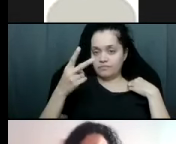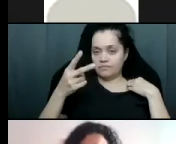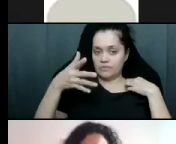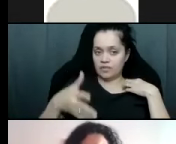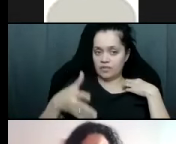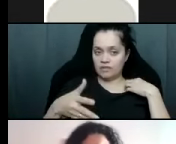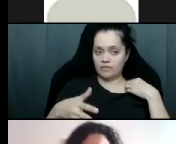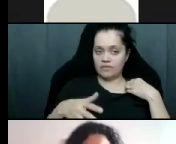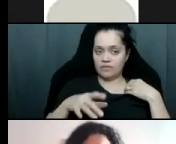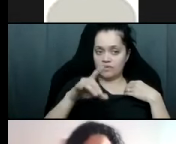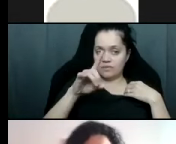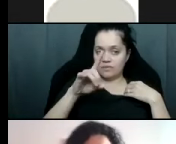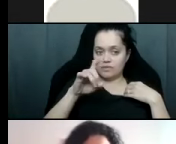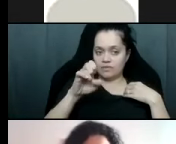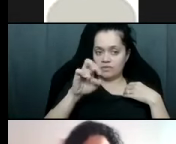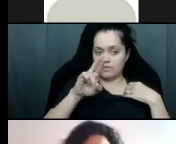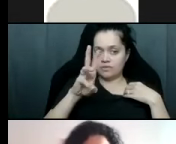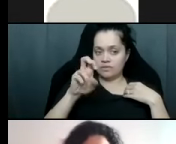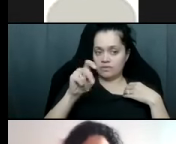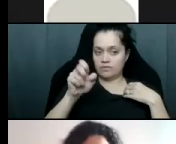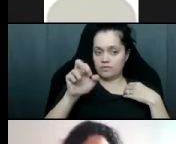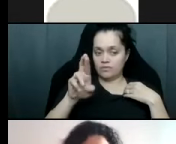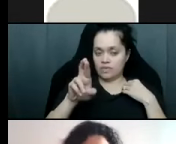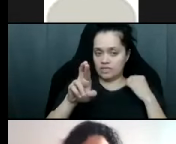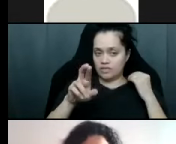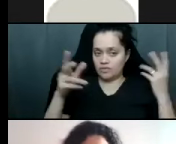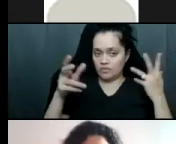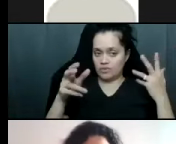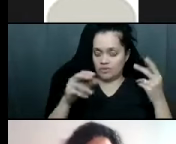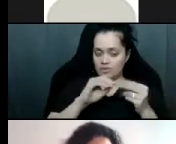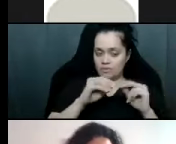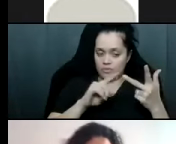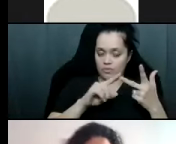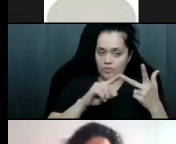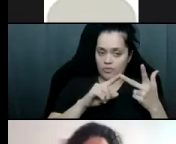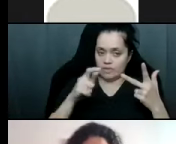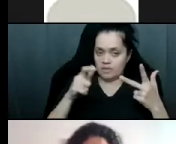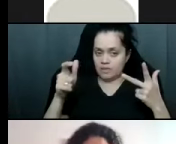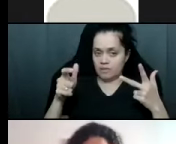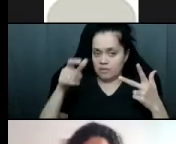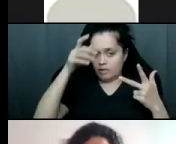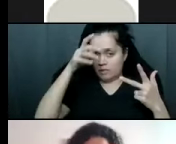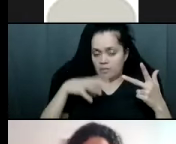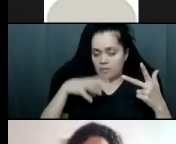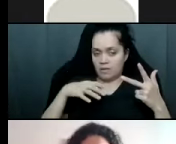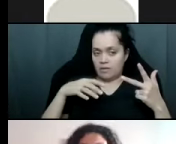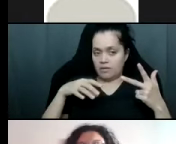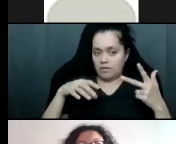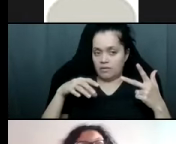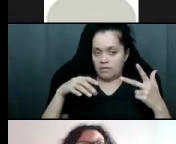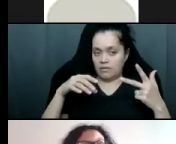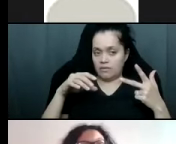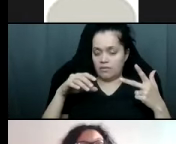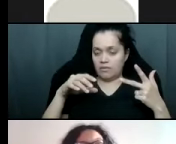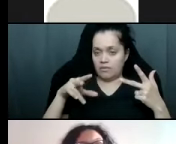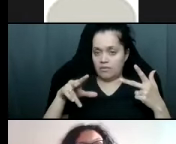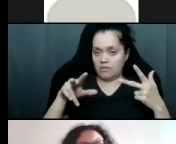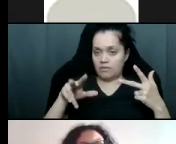So Derwenter. Is a Derwenter a large male kangaroo or an